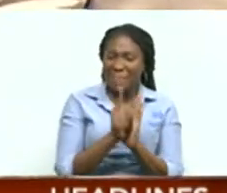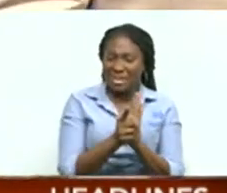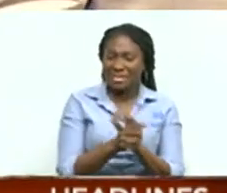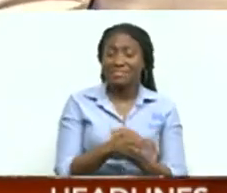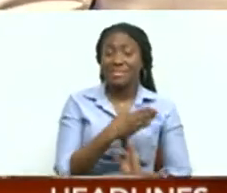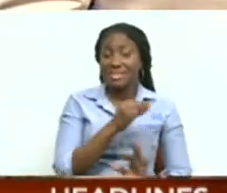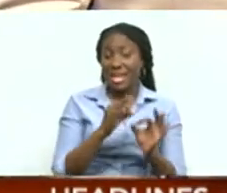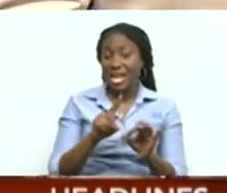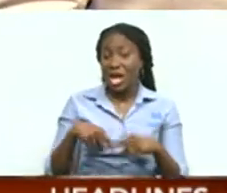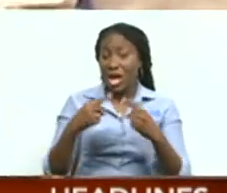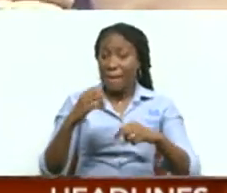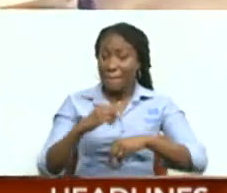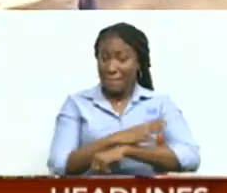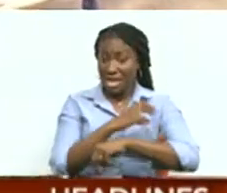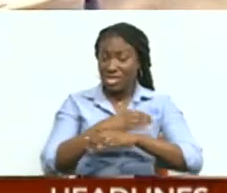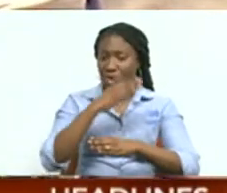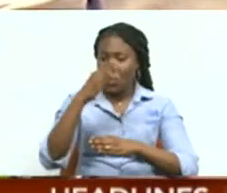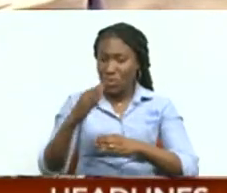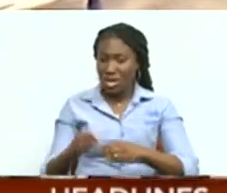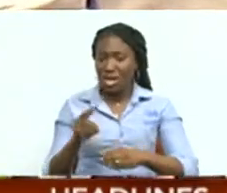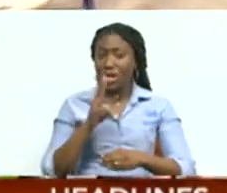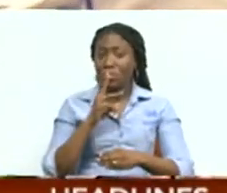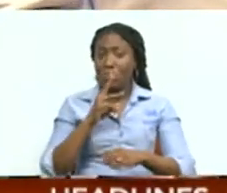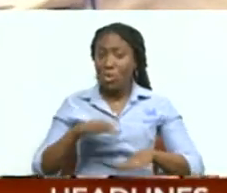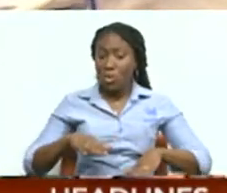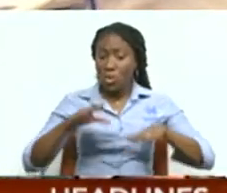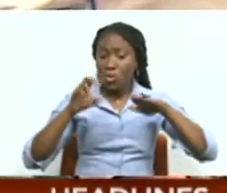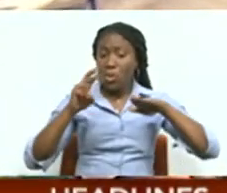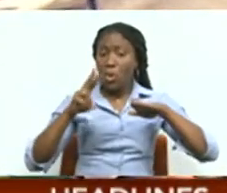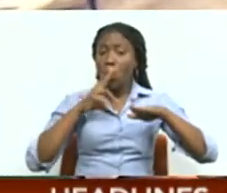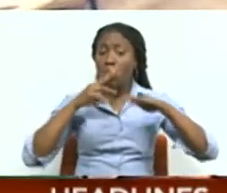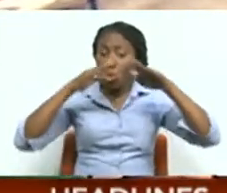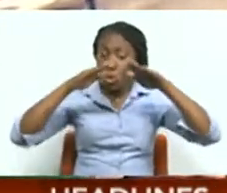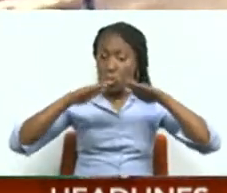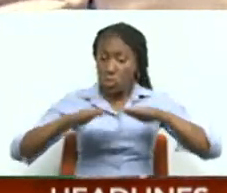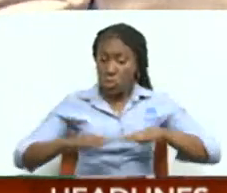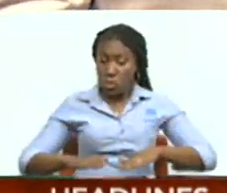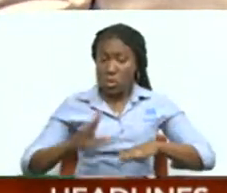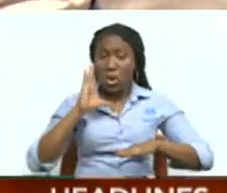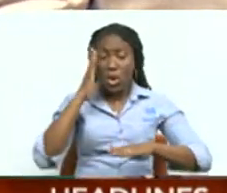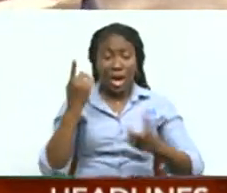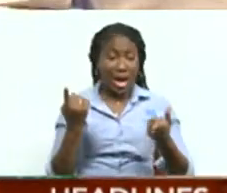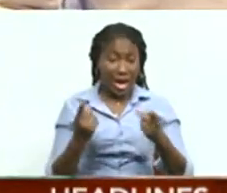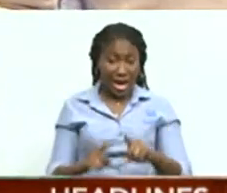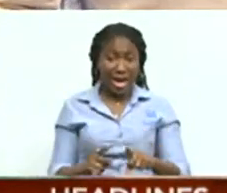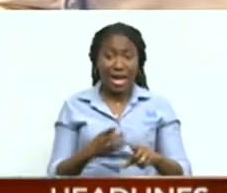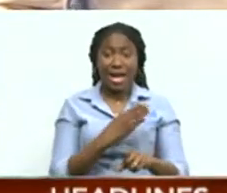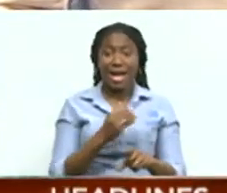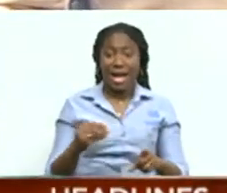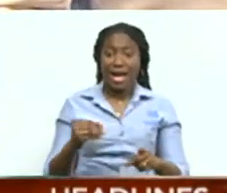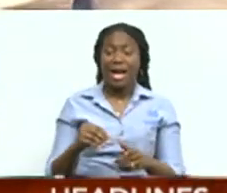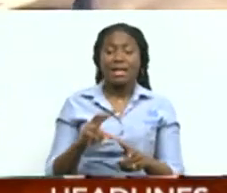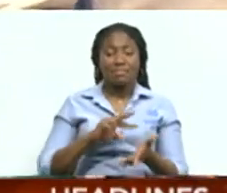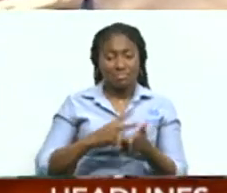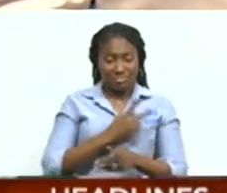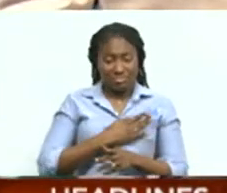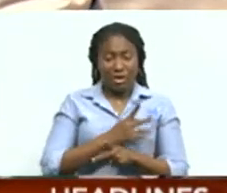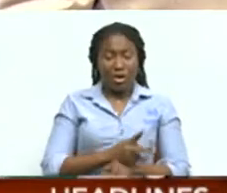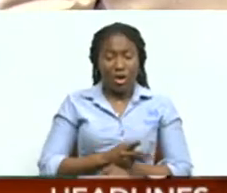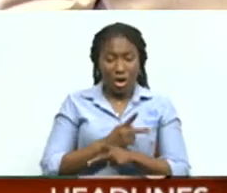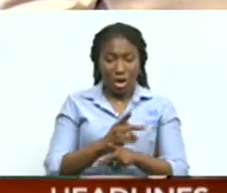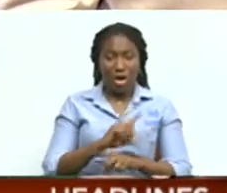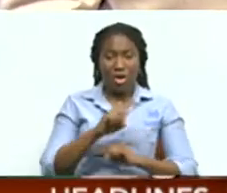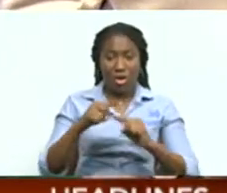you're looking to head to the beach this weekend, spring tides are in effect, so that means higher than usual high tides, lower than usual low tides, so just exercise caution as you head